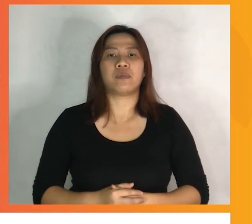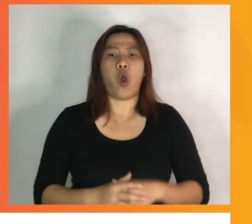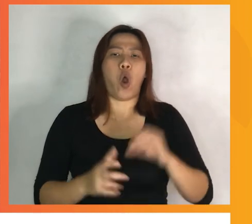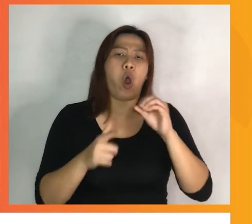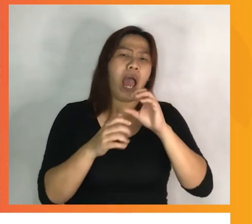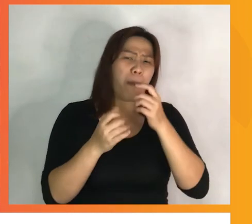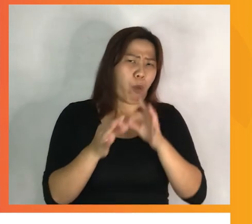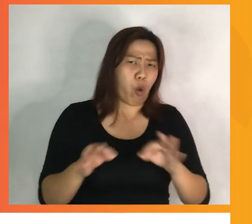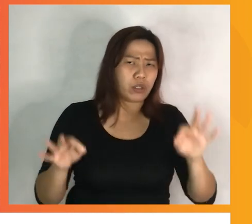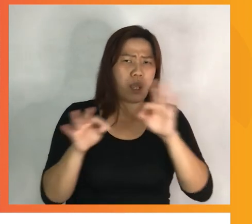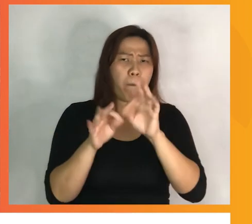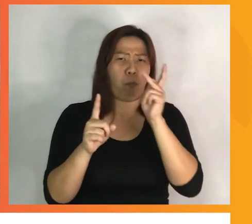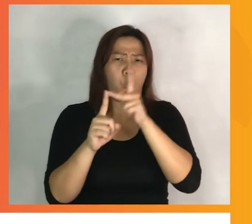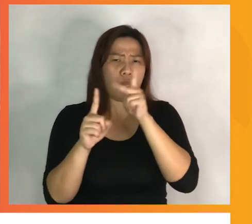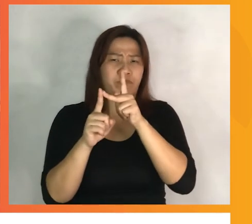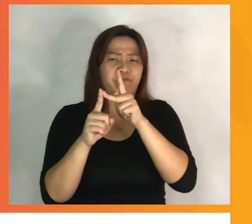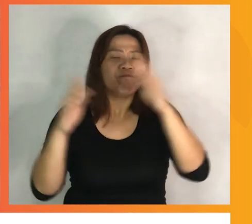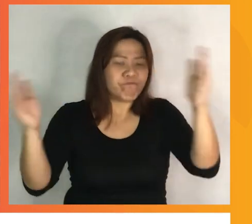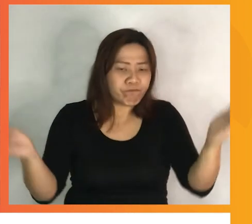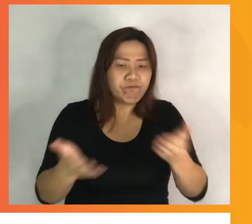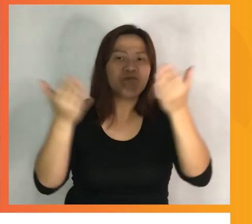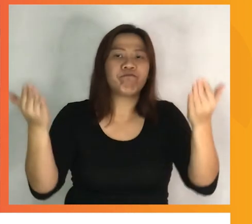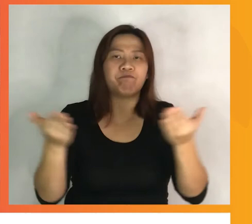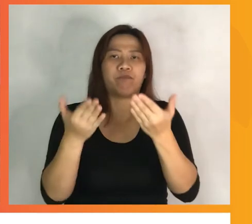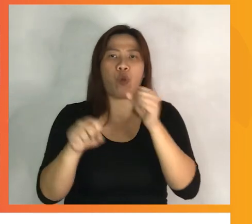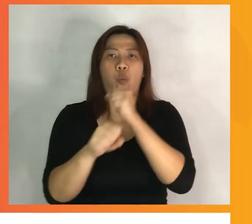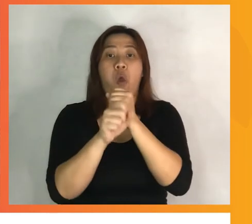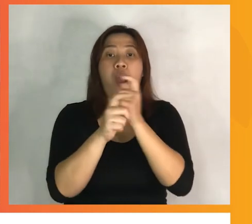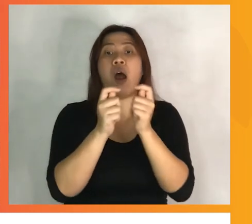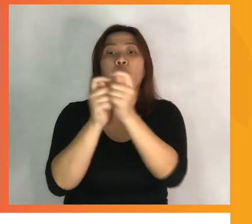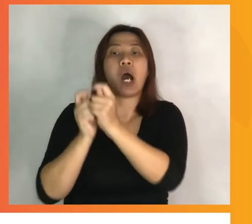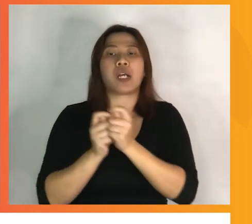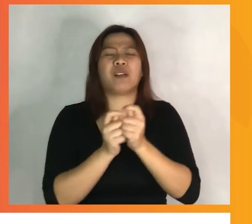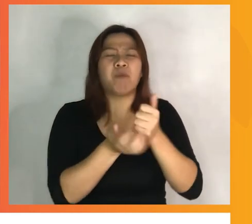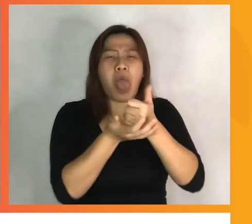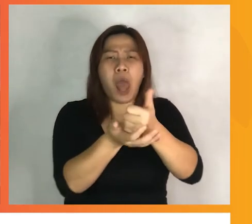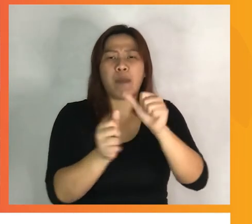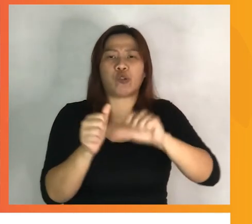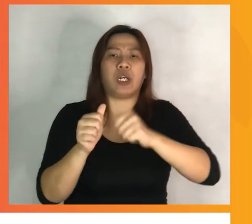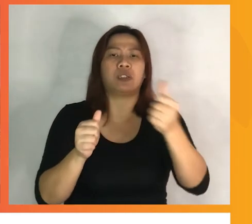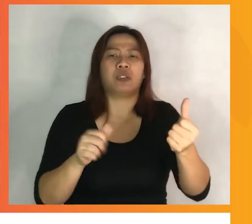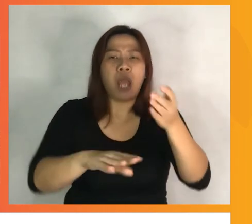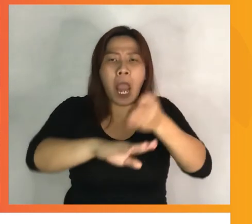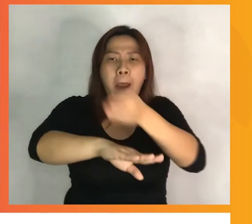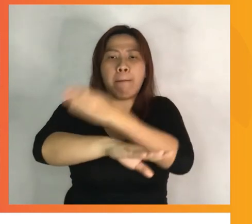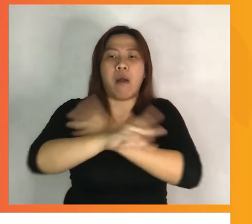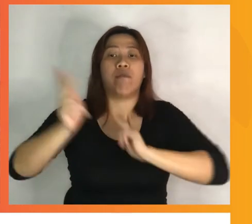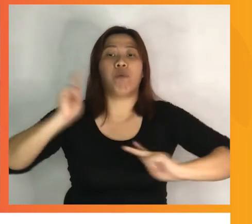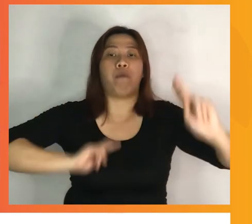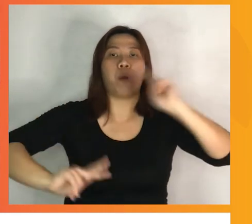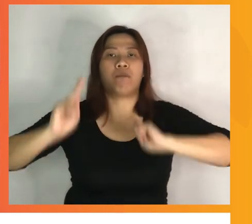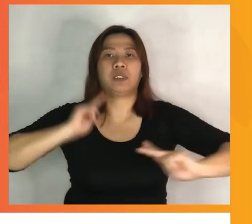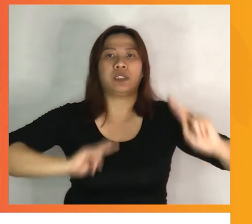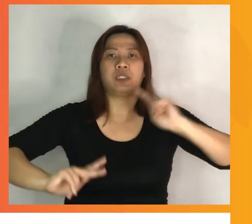But another important aspect is to encourage young people to work together to help each other improve their